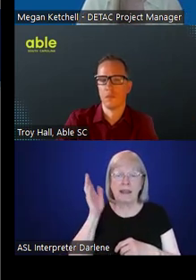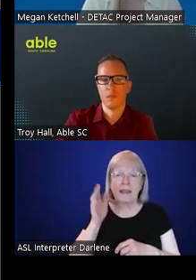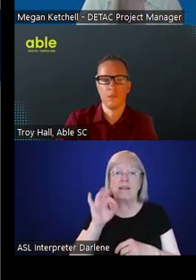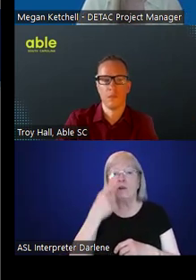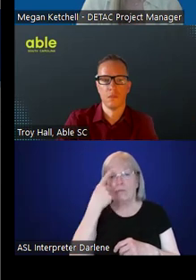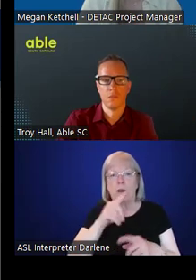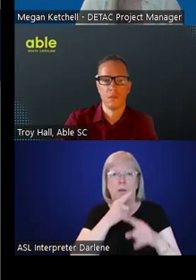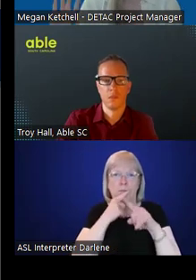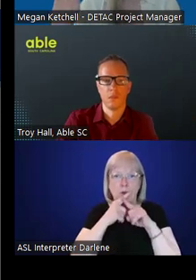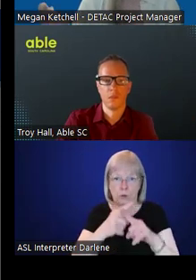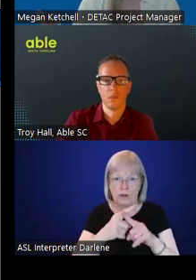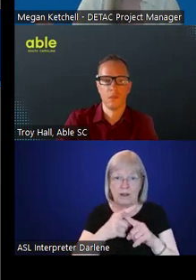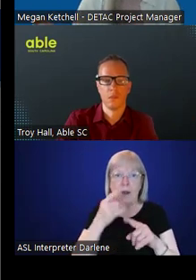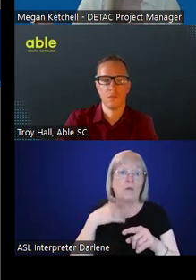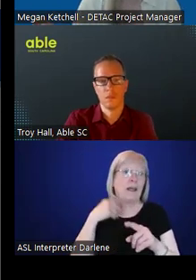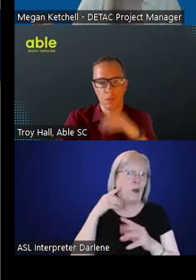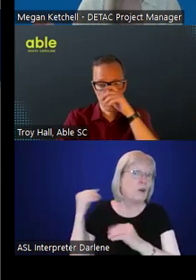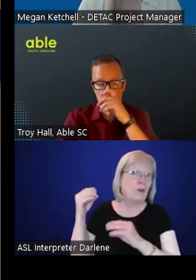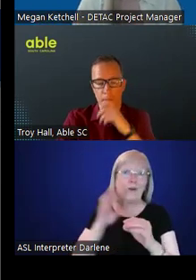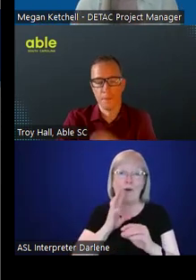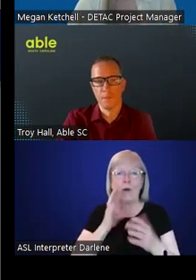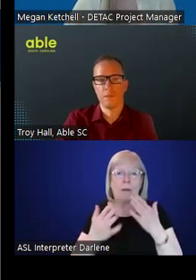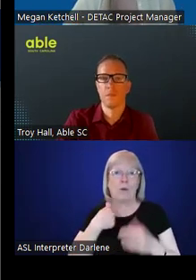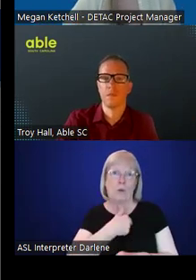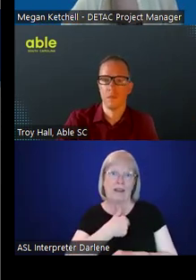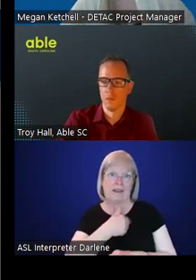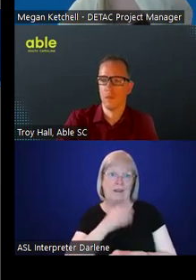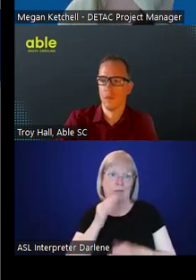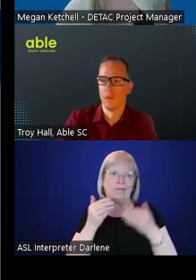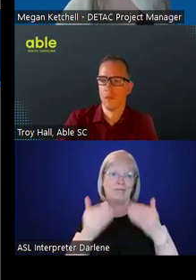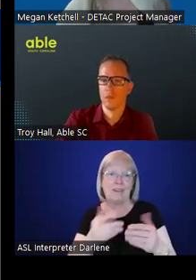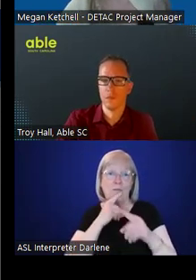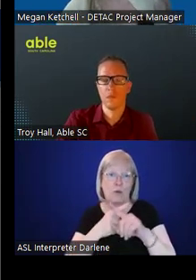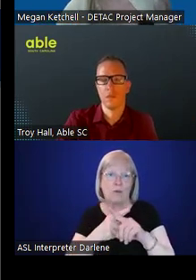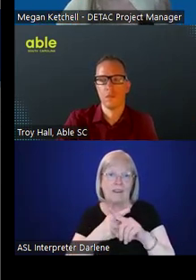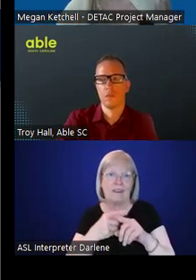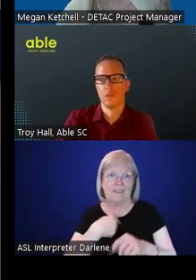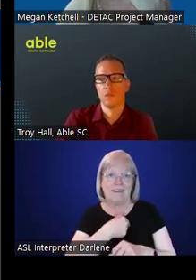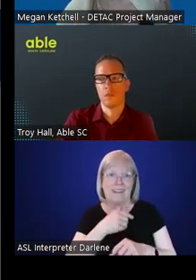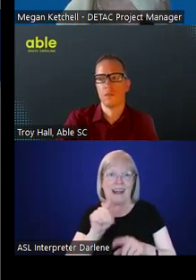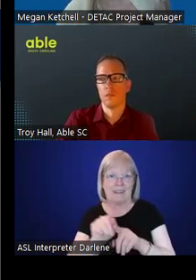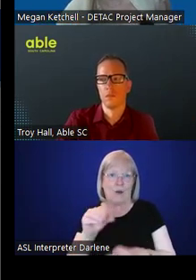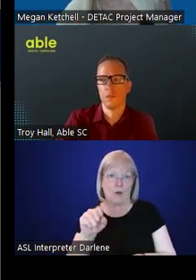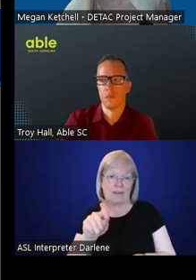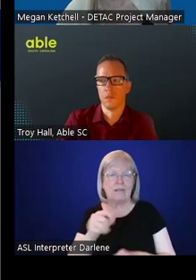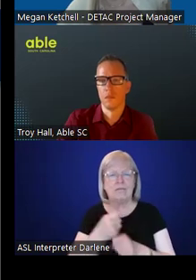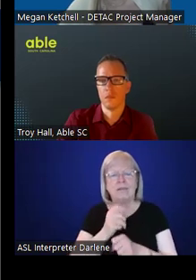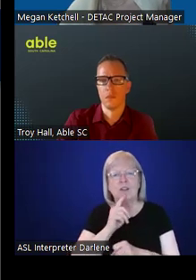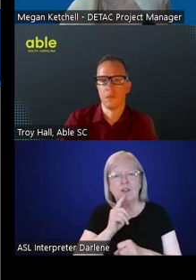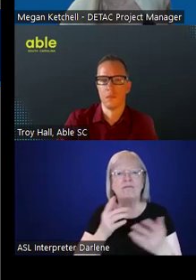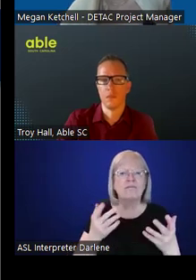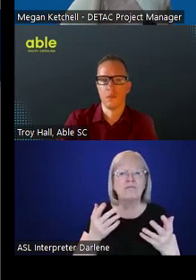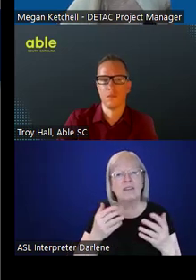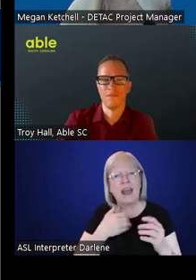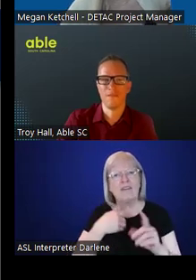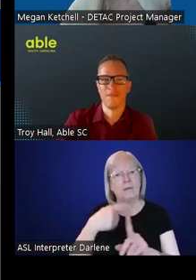any background noise, we may mute you as the host, just to make sure that it's a positive tech